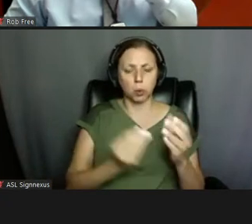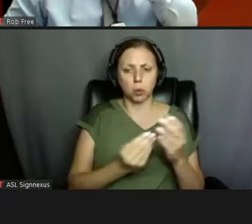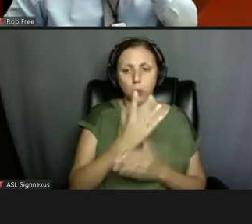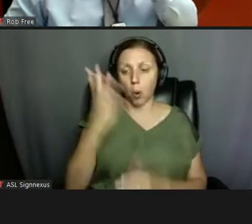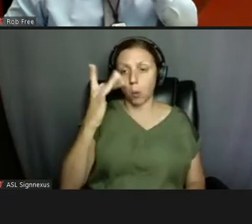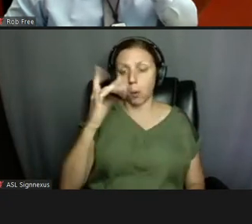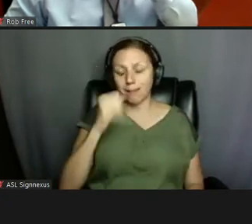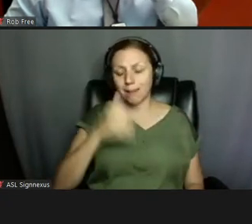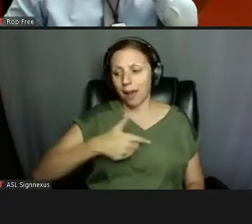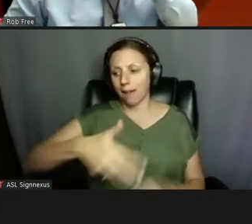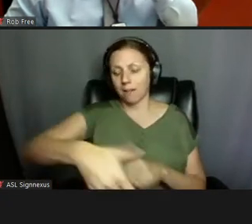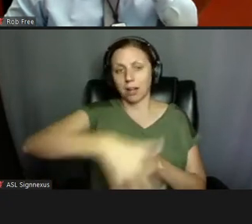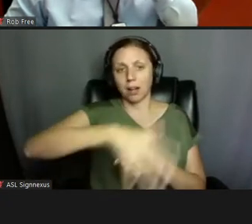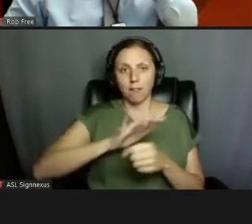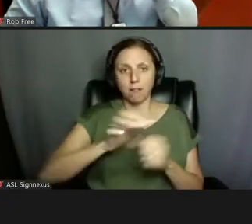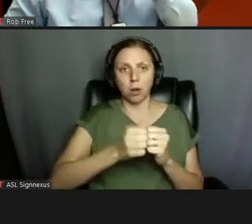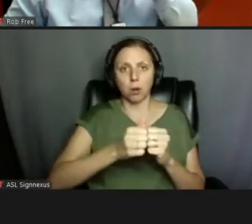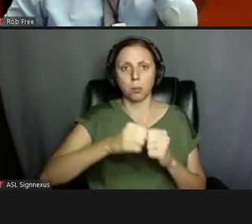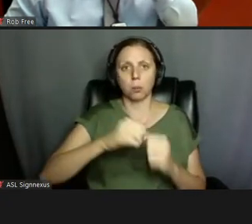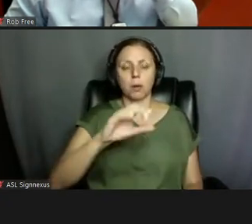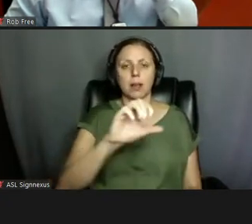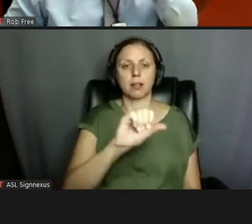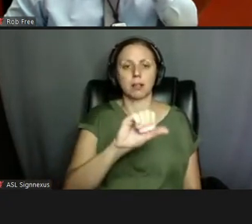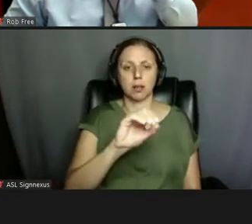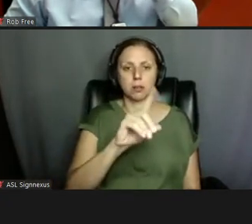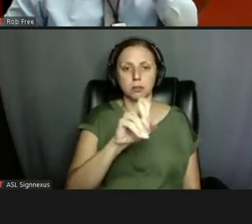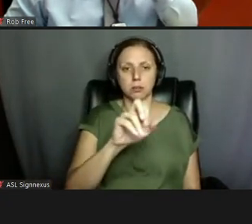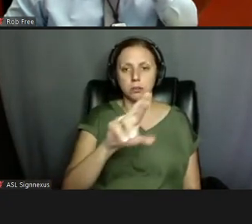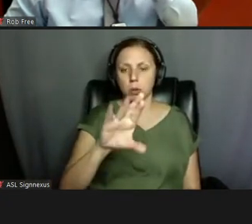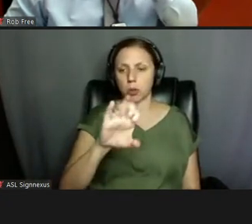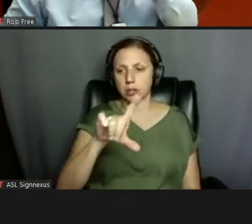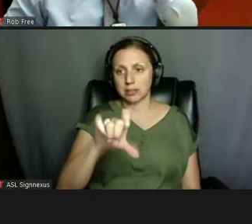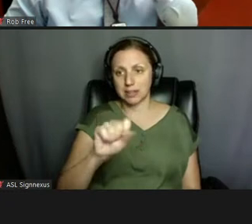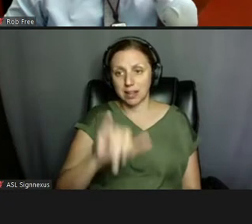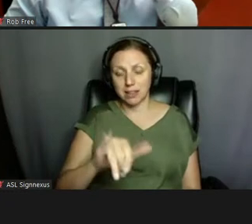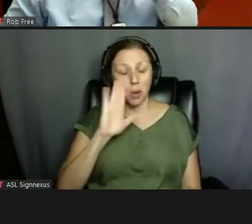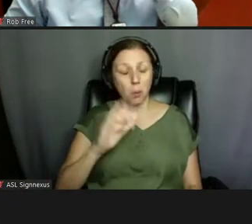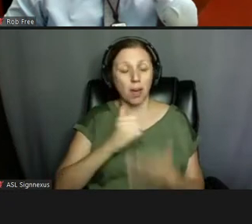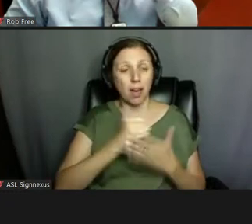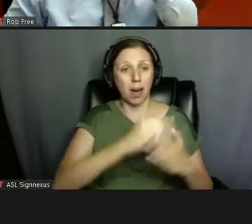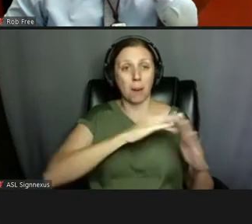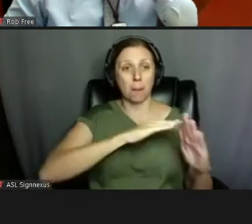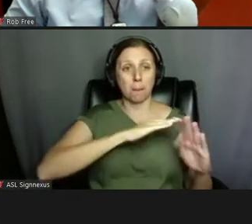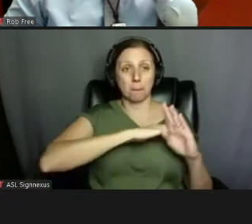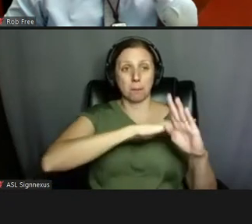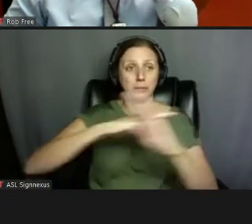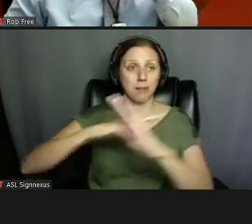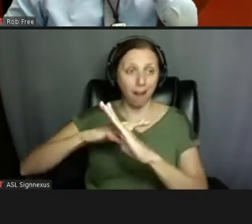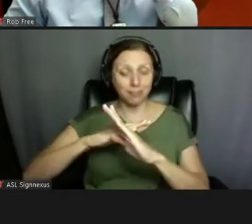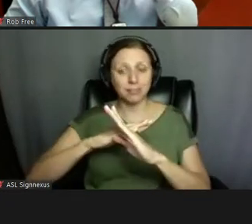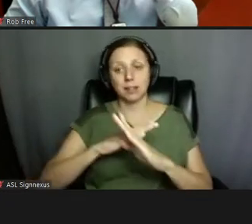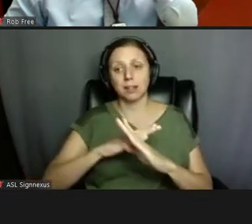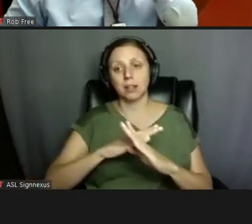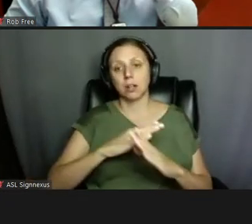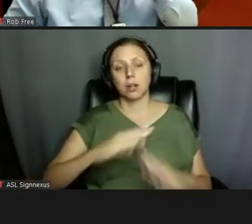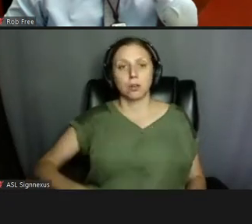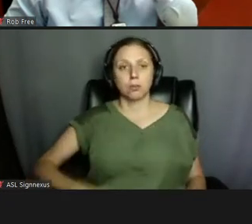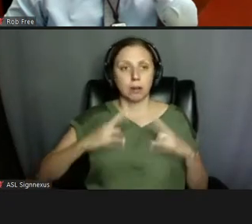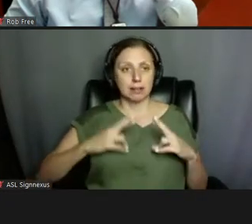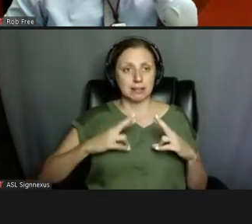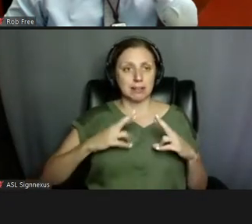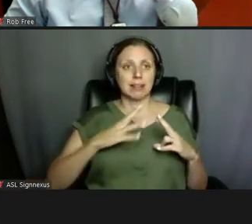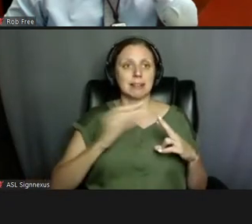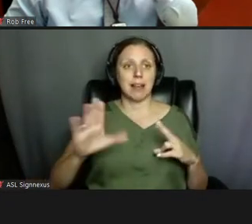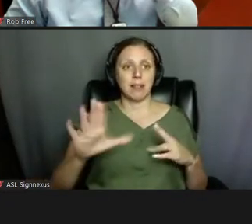lots with a canopy of solar cells that will not only help protect residents and their vehicles from the weather,